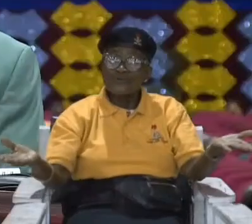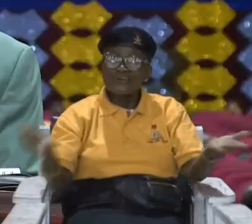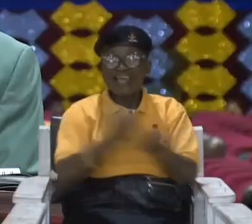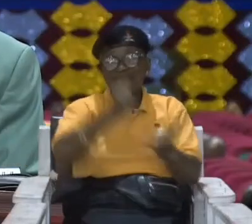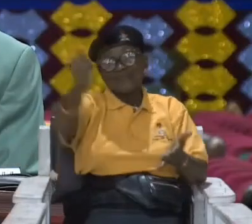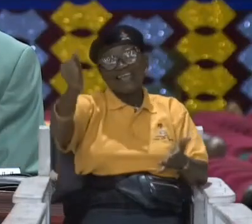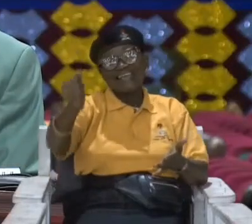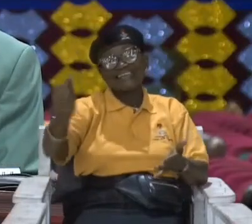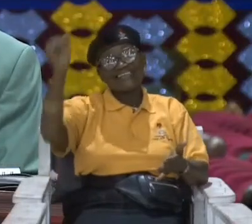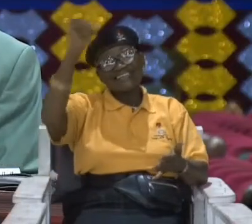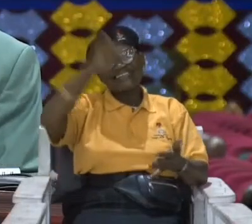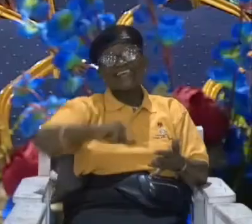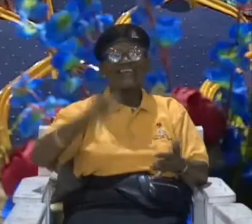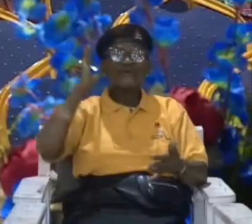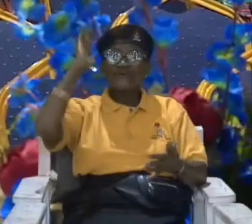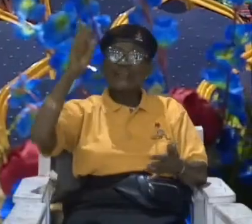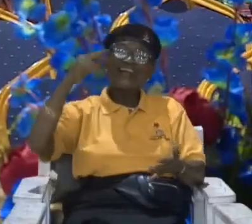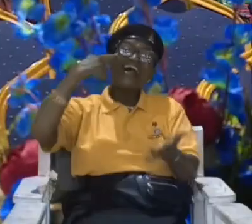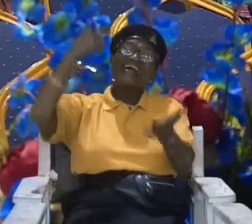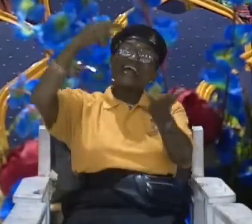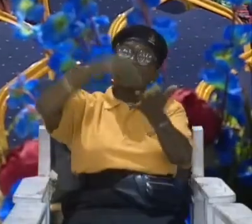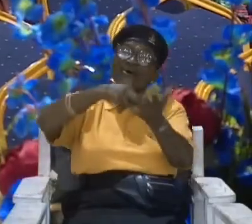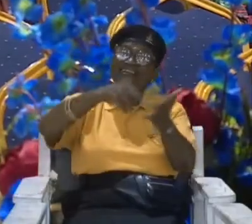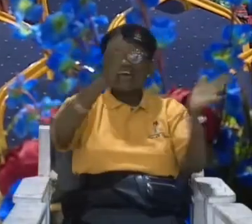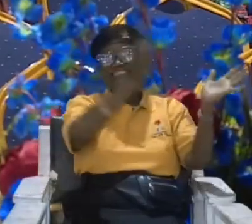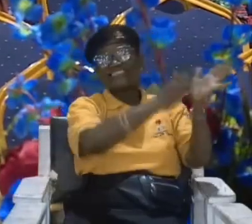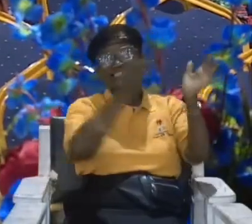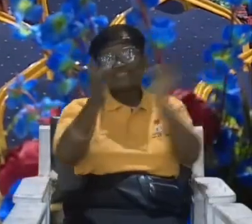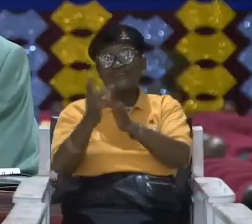They will recognize Jesus.